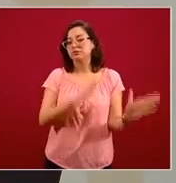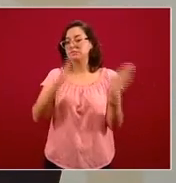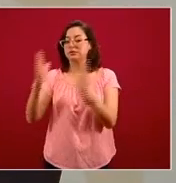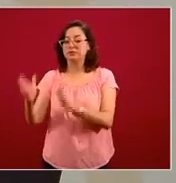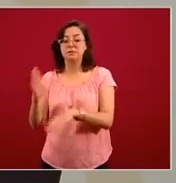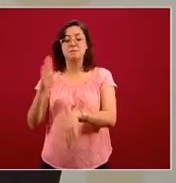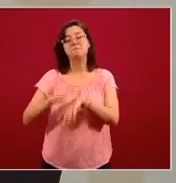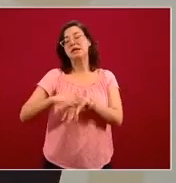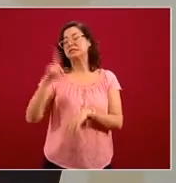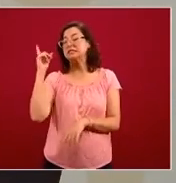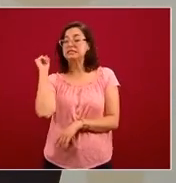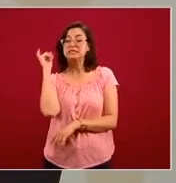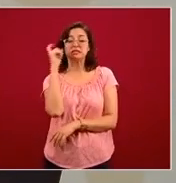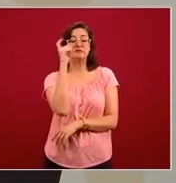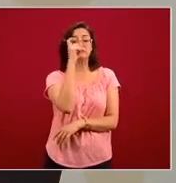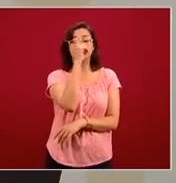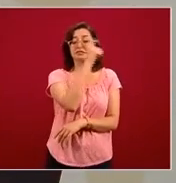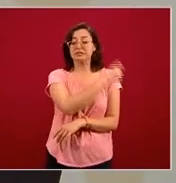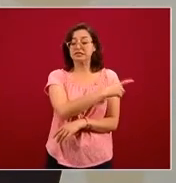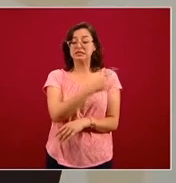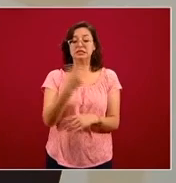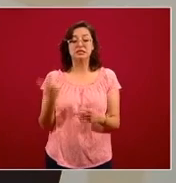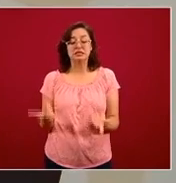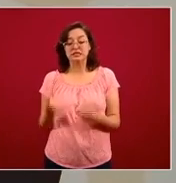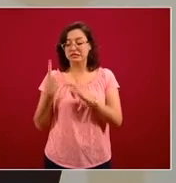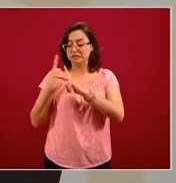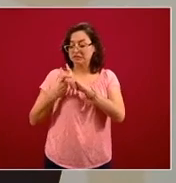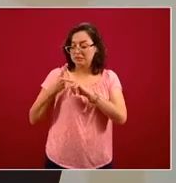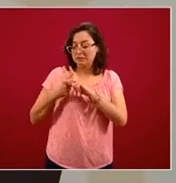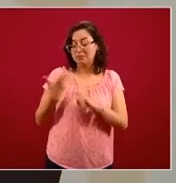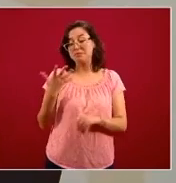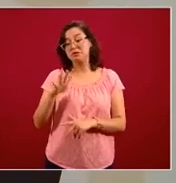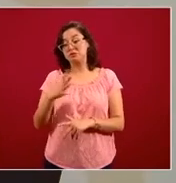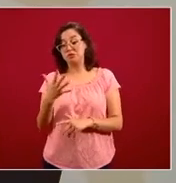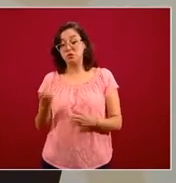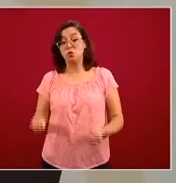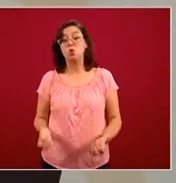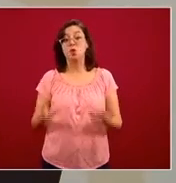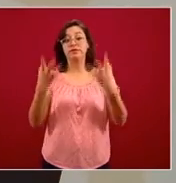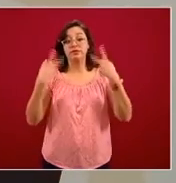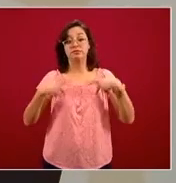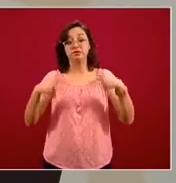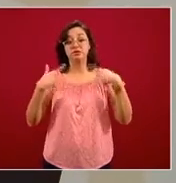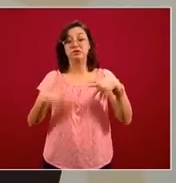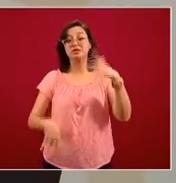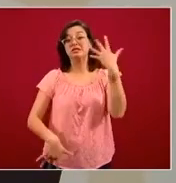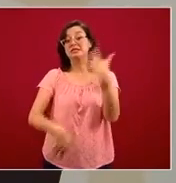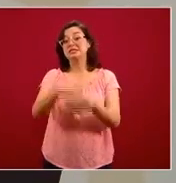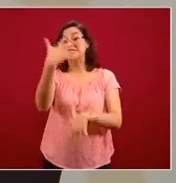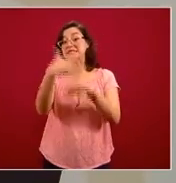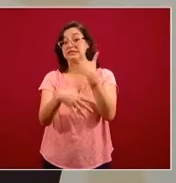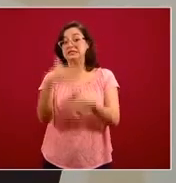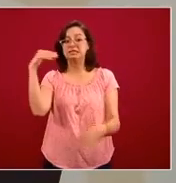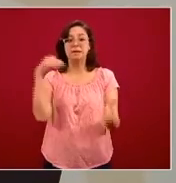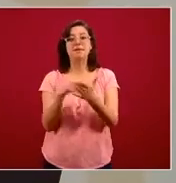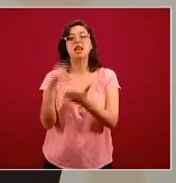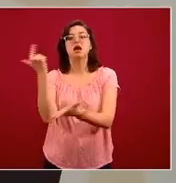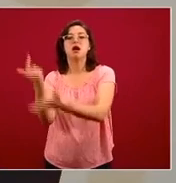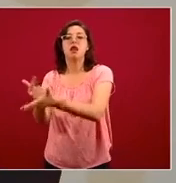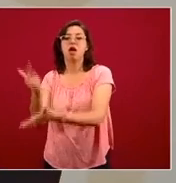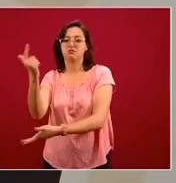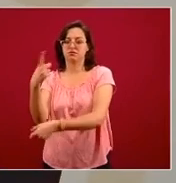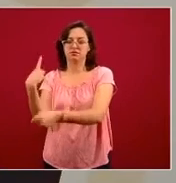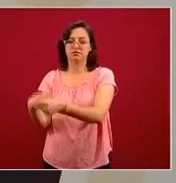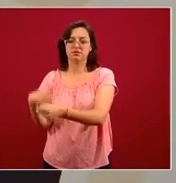said that this is the most challenging scenario, and we're coming upon the hardest